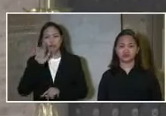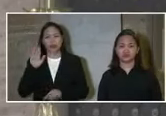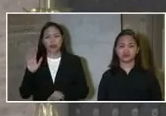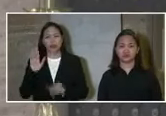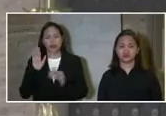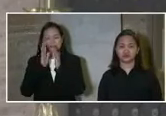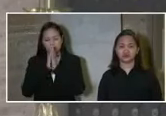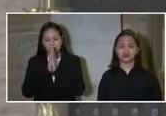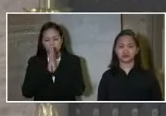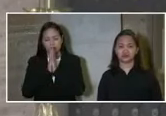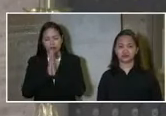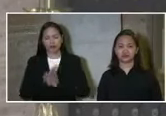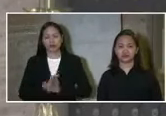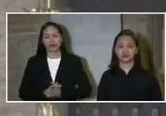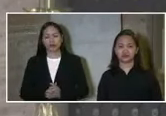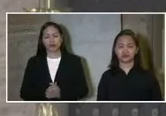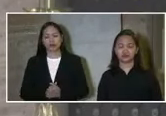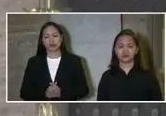for.